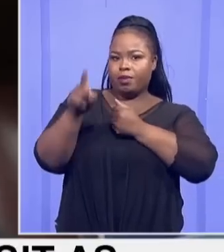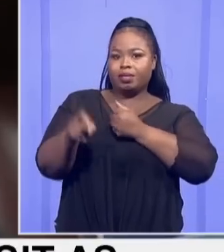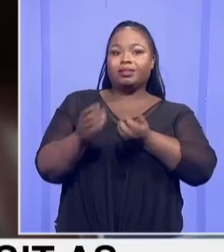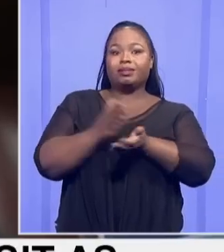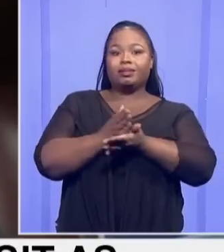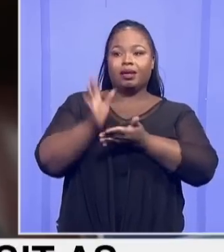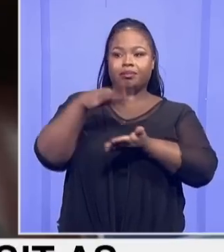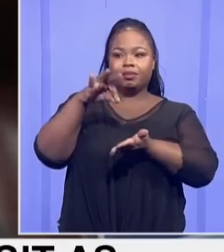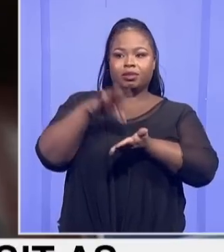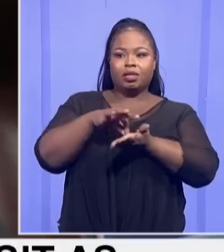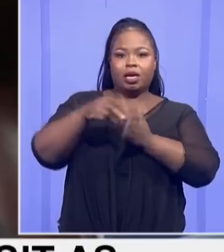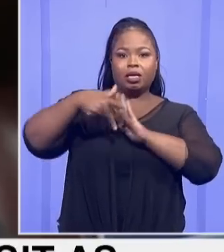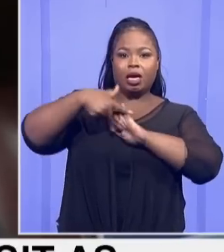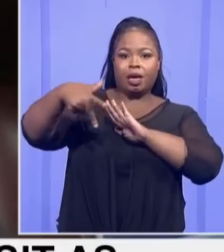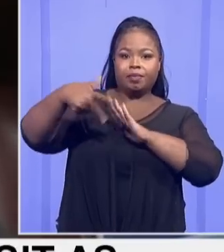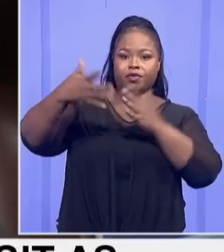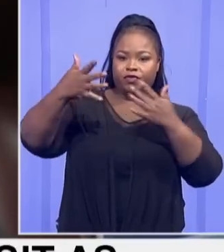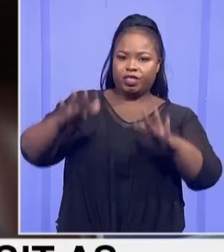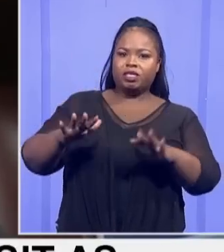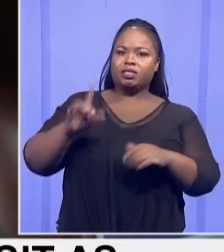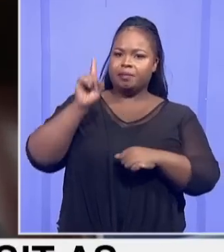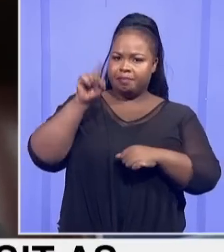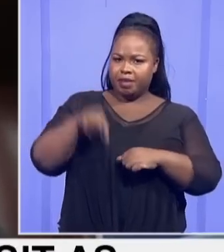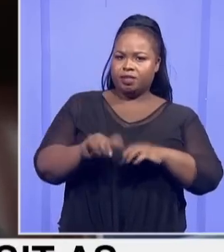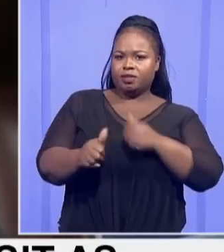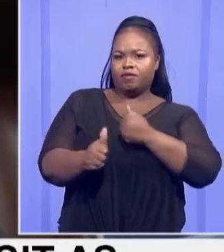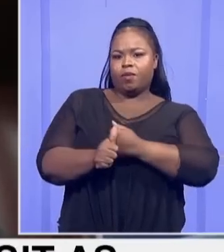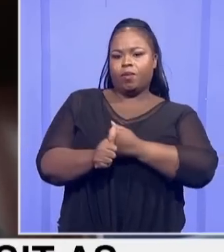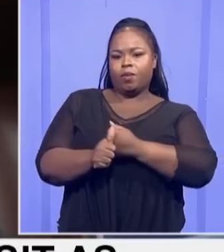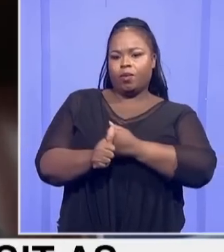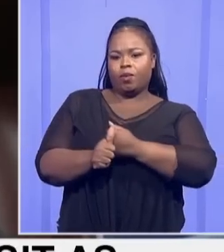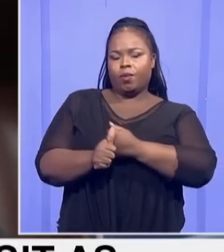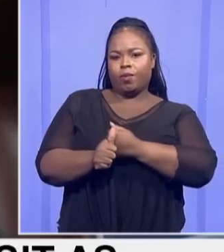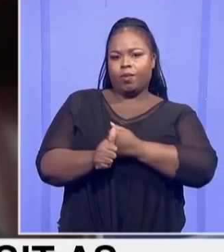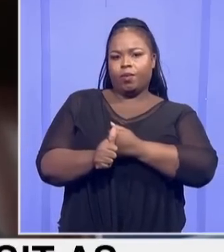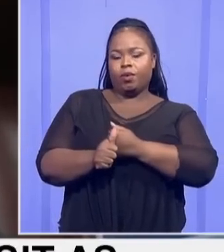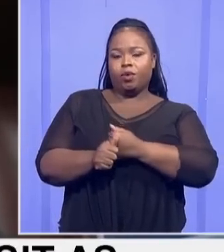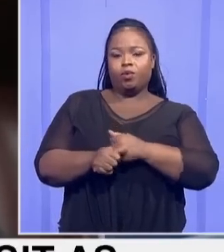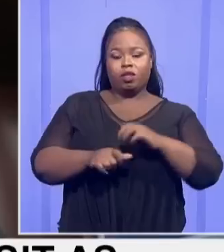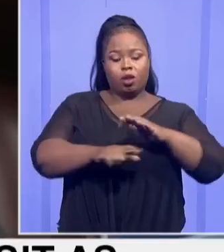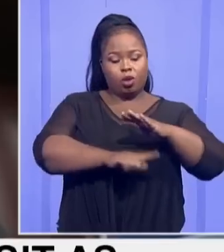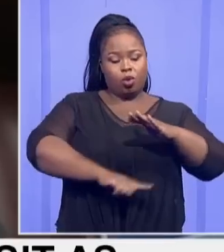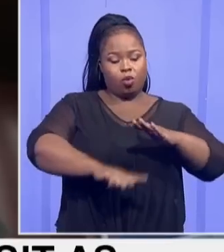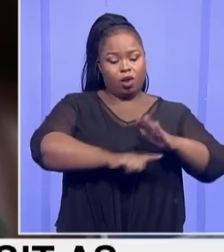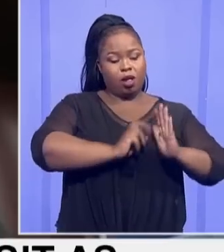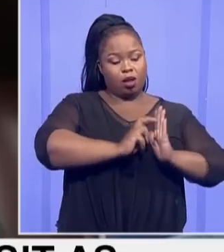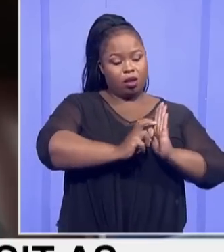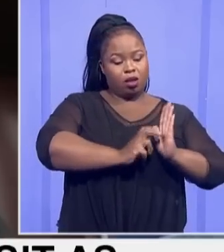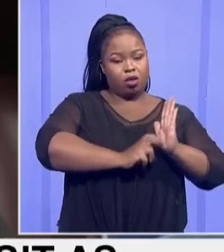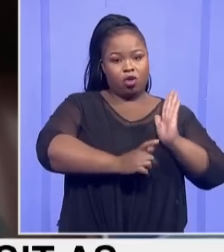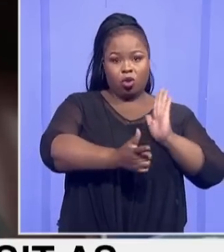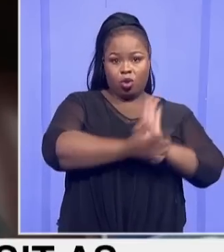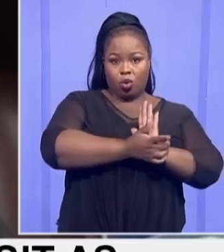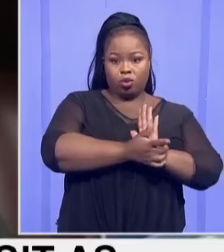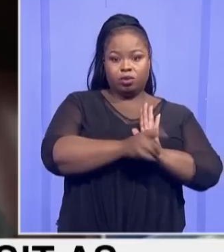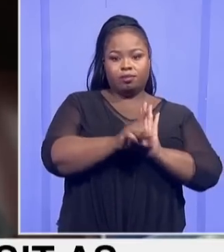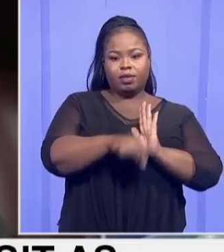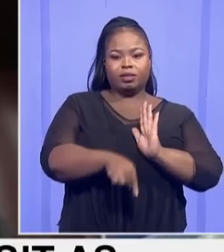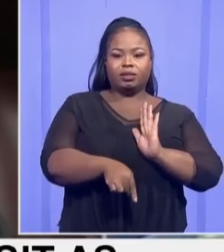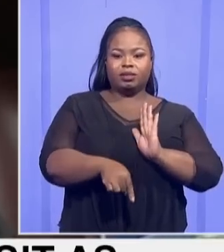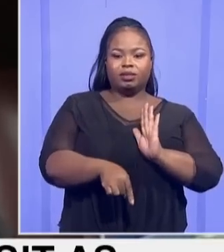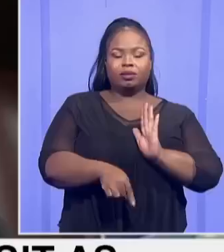ratified. They are obviously bound to comply with domestic legislation and obviously